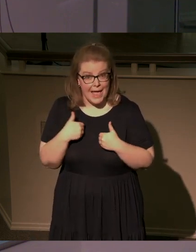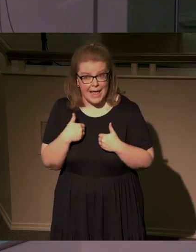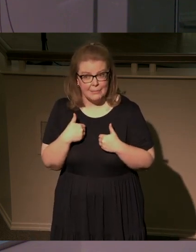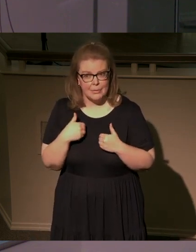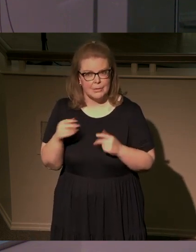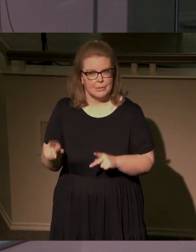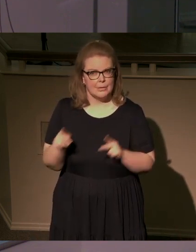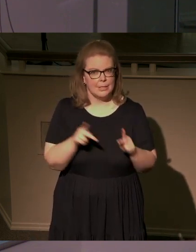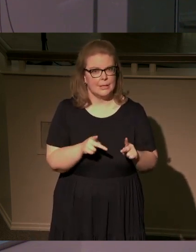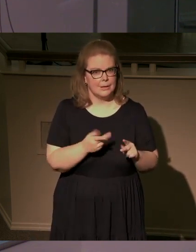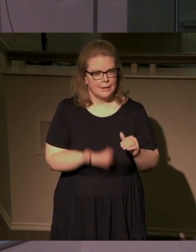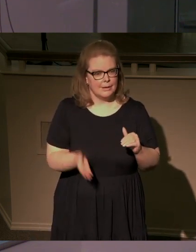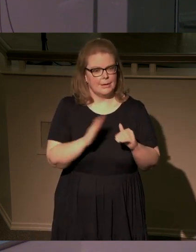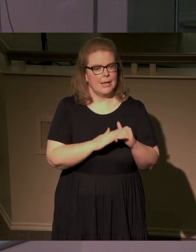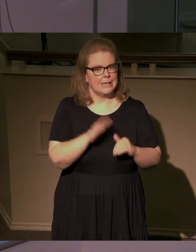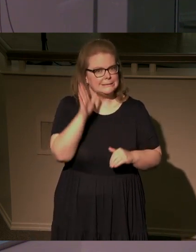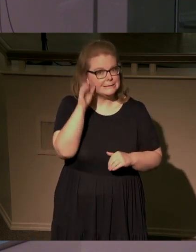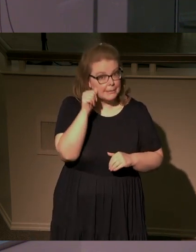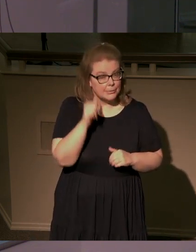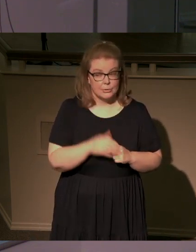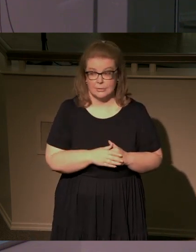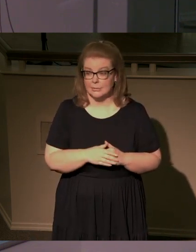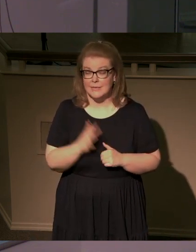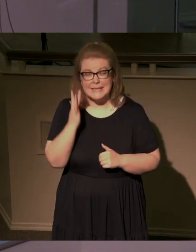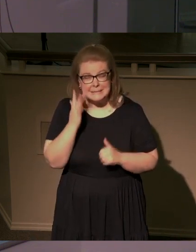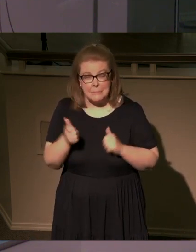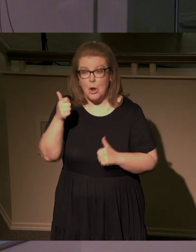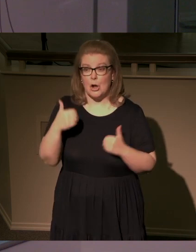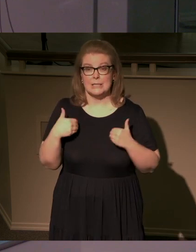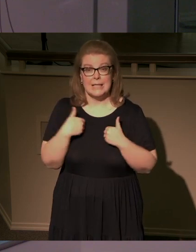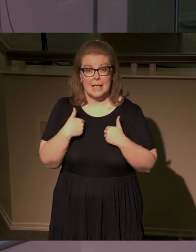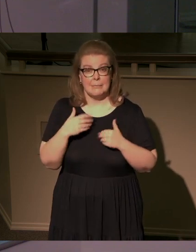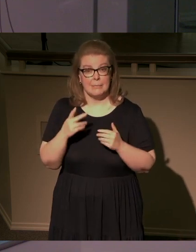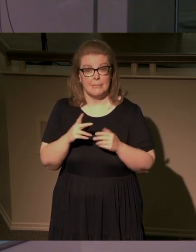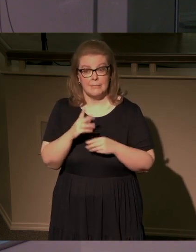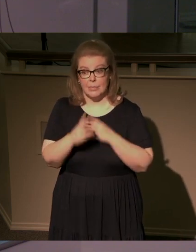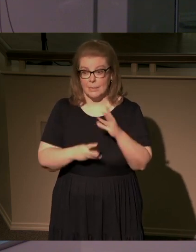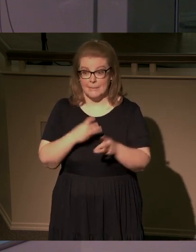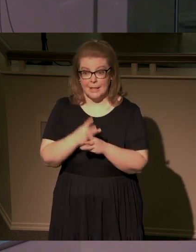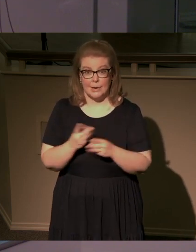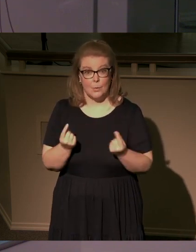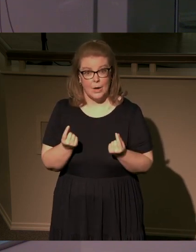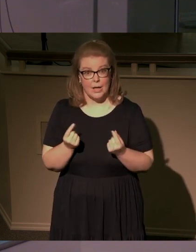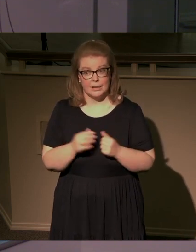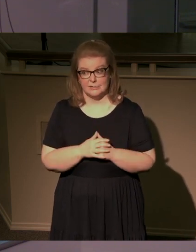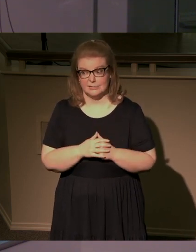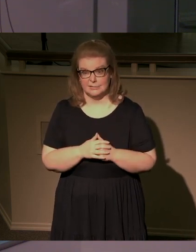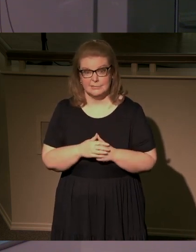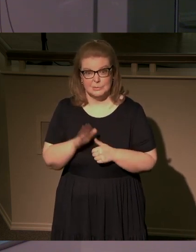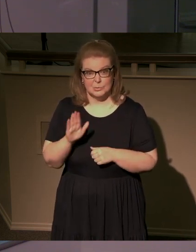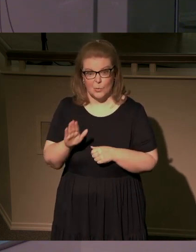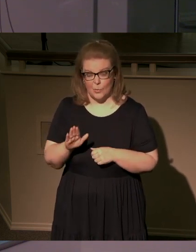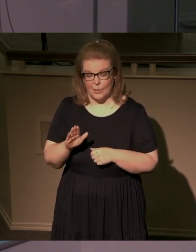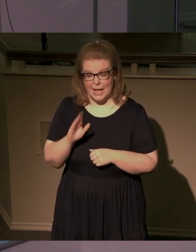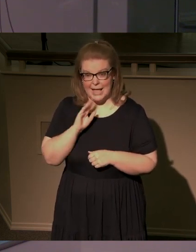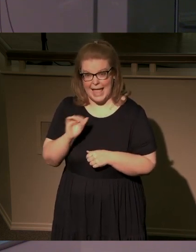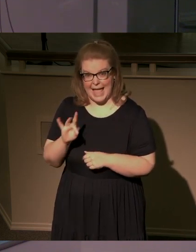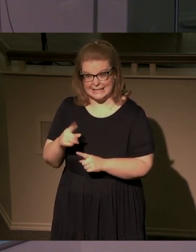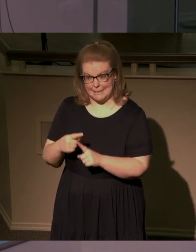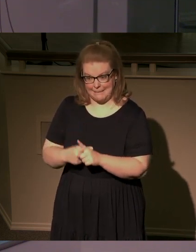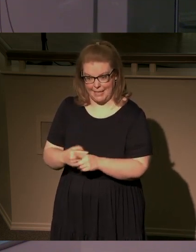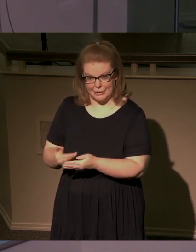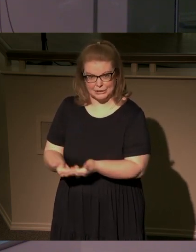become. You know what the smartest animal on the planet is? It's your little 18-month-old child.